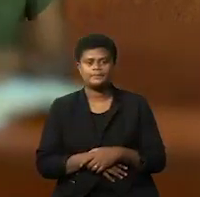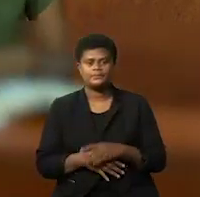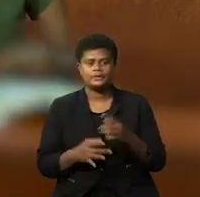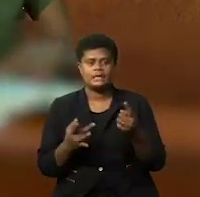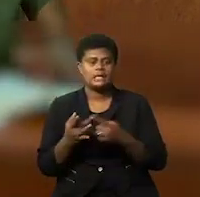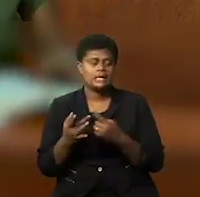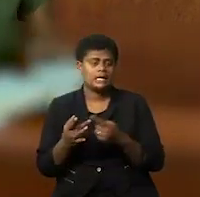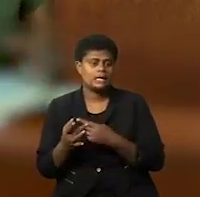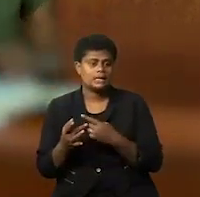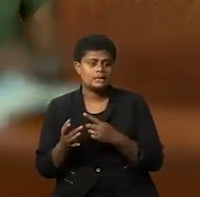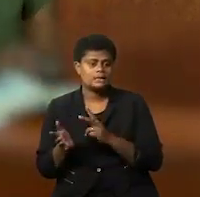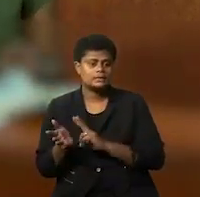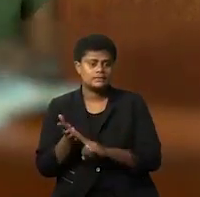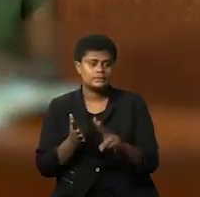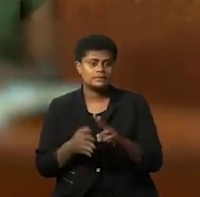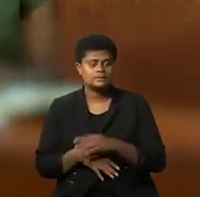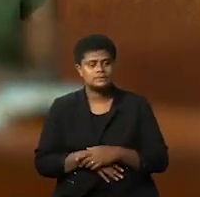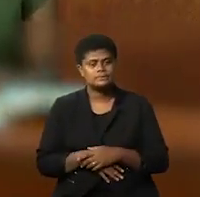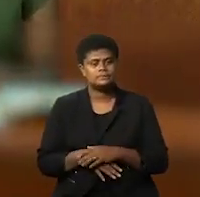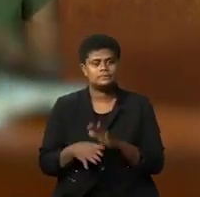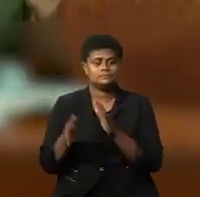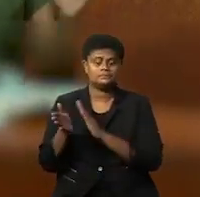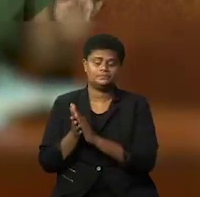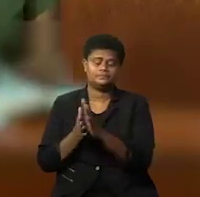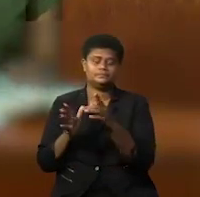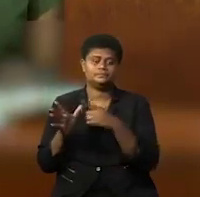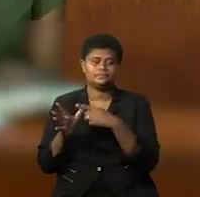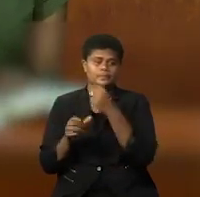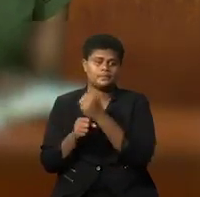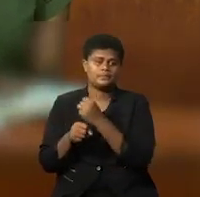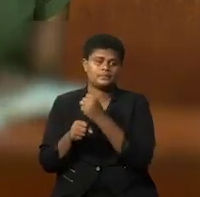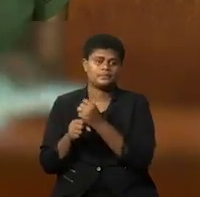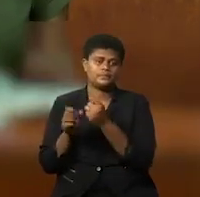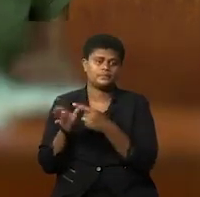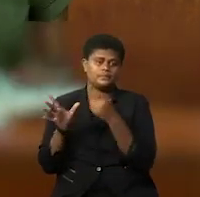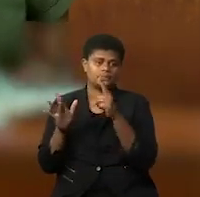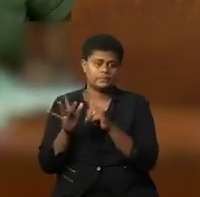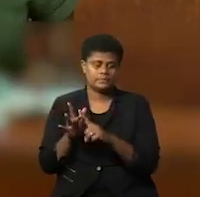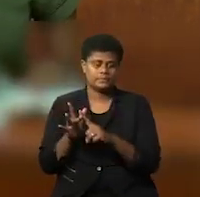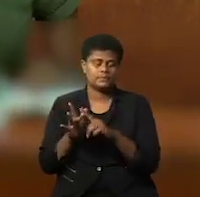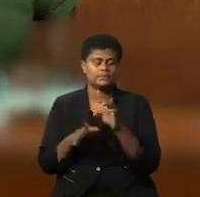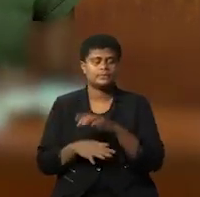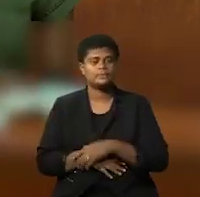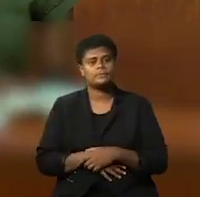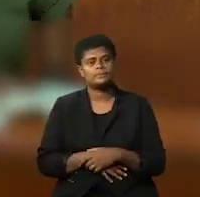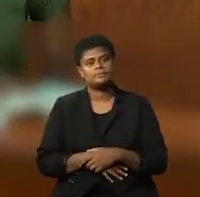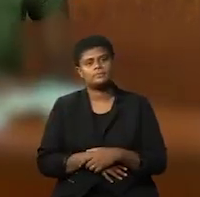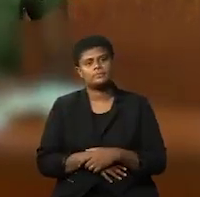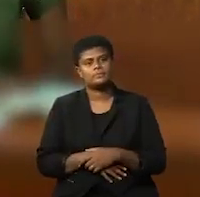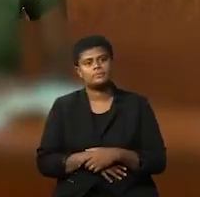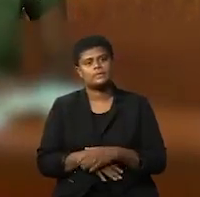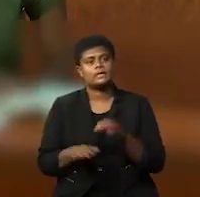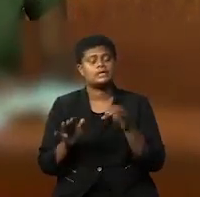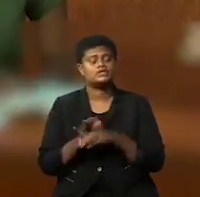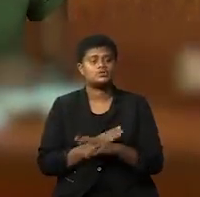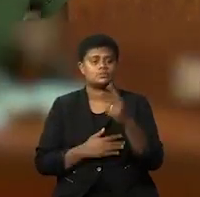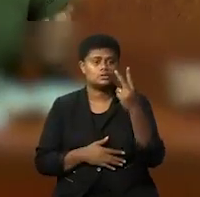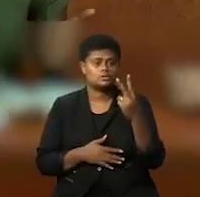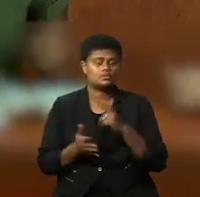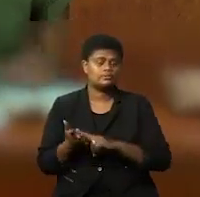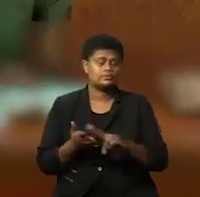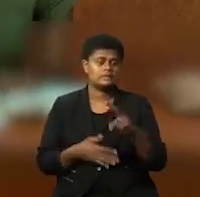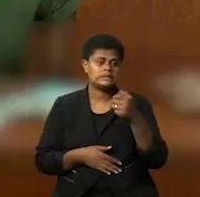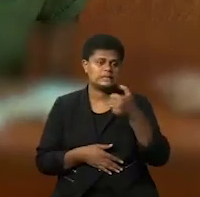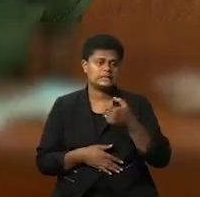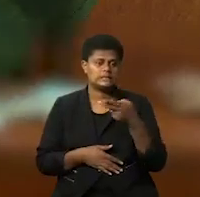two. The book of Haggai, to the viewers at home. Haggai, that's one of the small prophets right after the book of Zephaniah, I believe. Haggai chapter